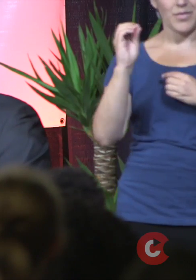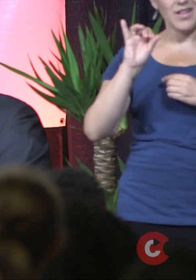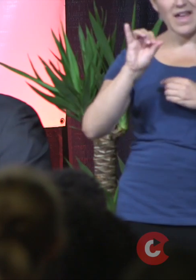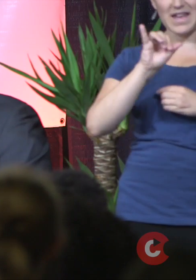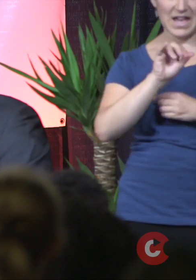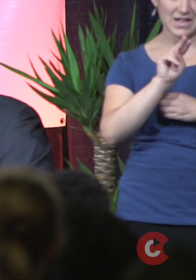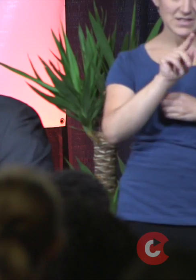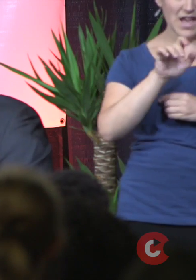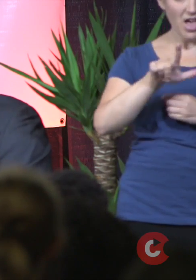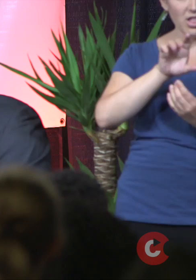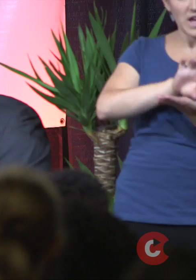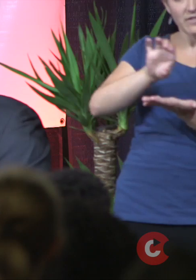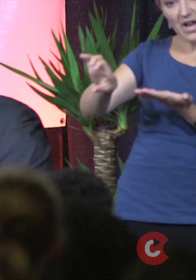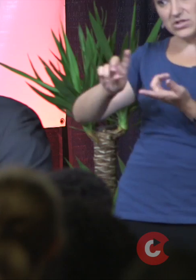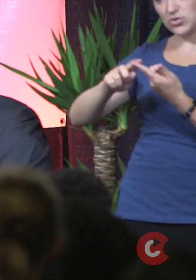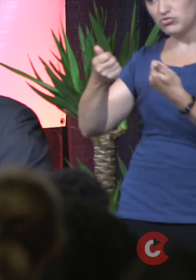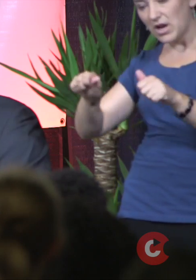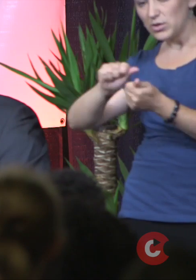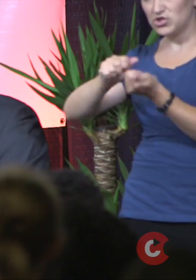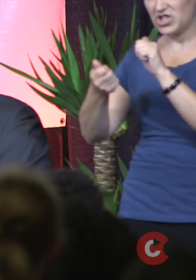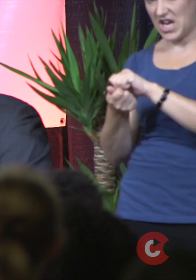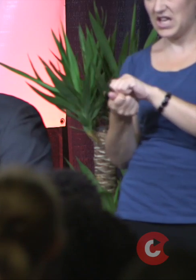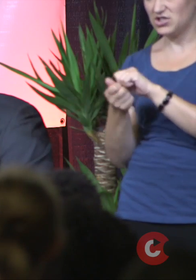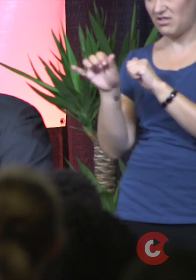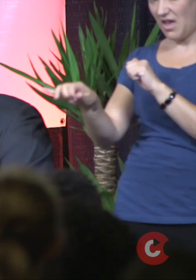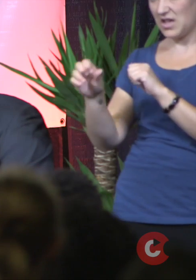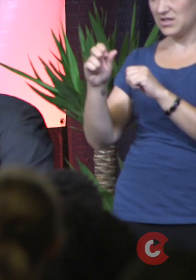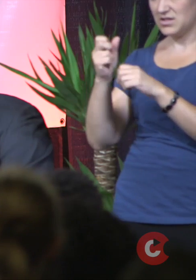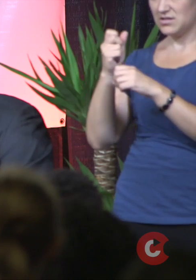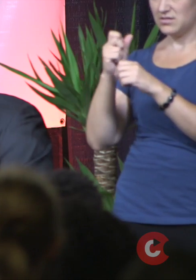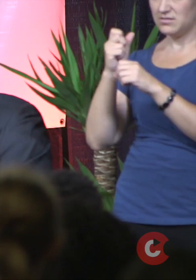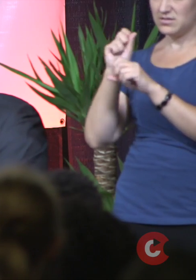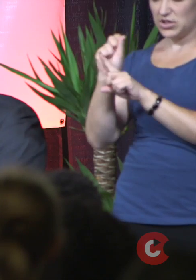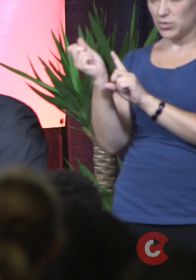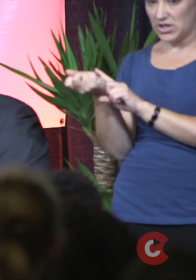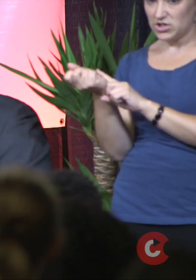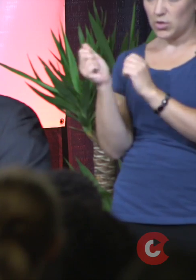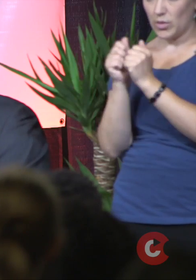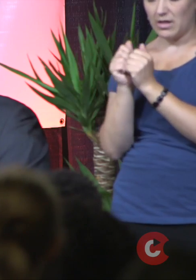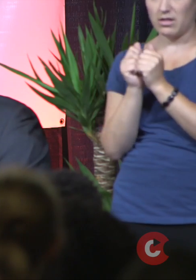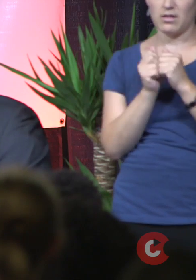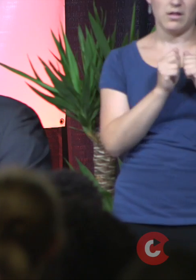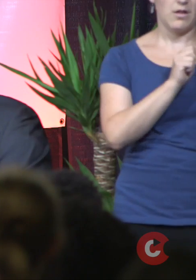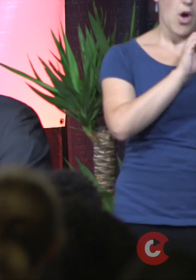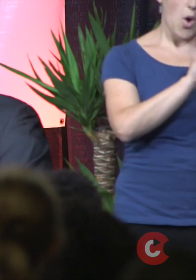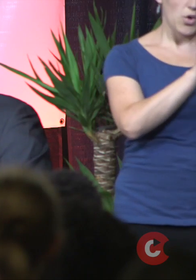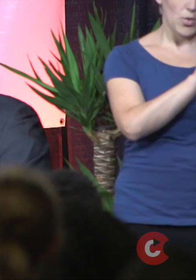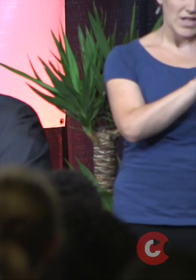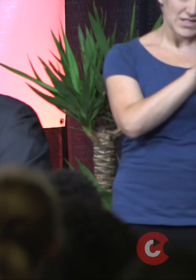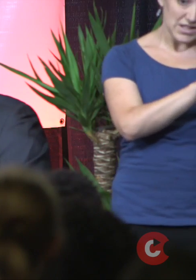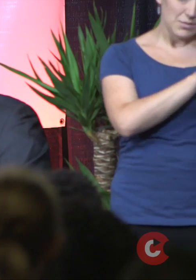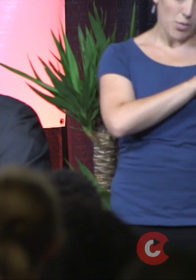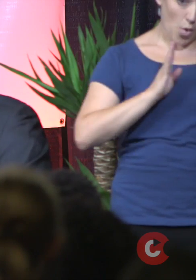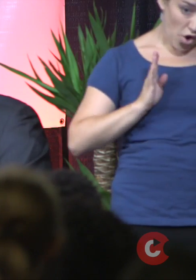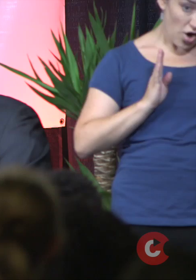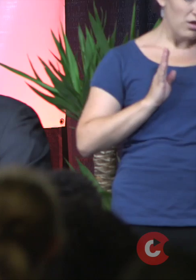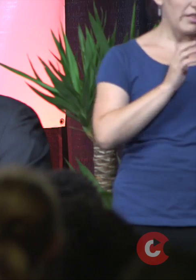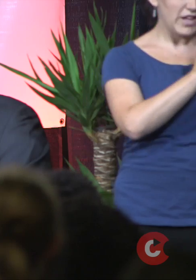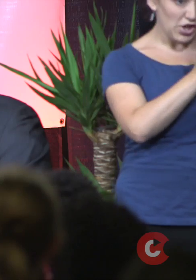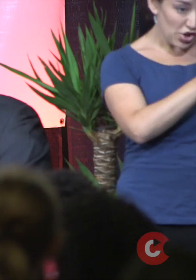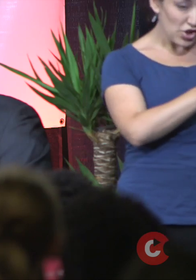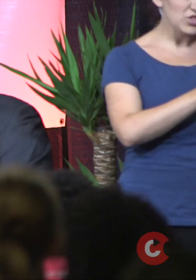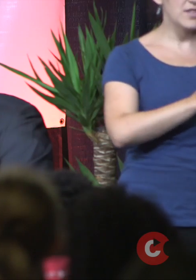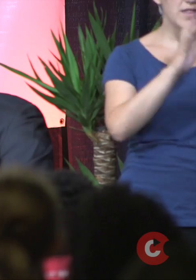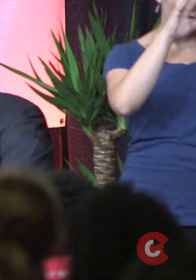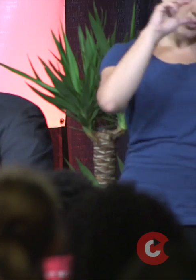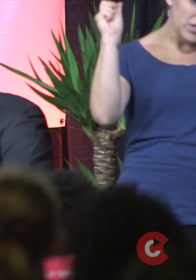investing in trying to change that situation with leadership from the OUSD board, from the